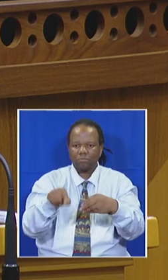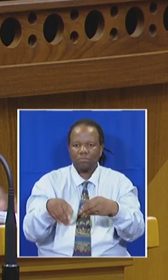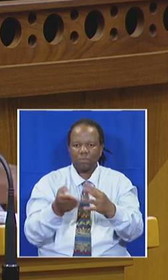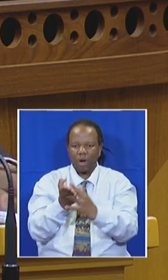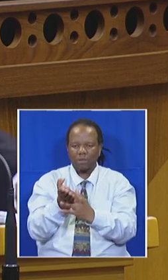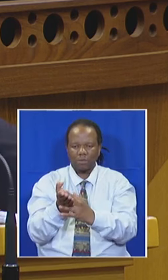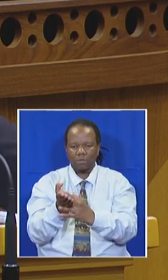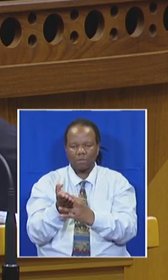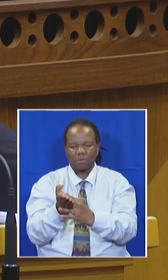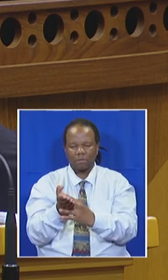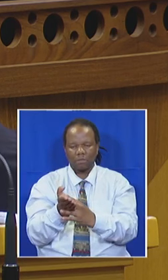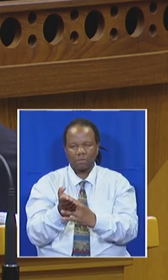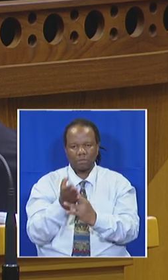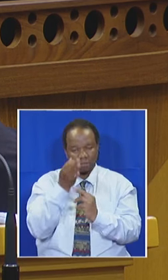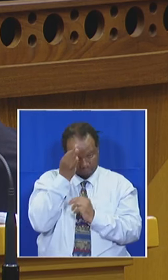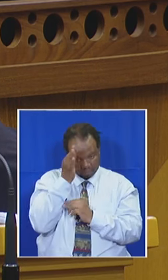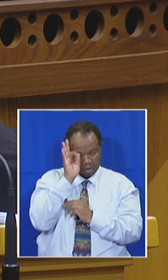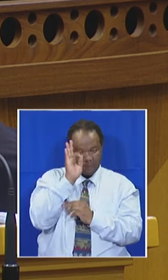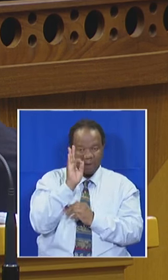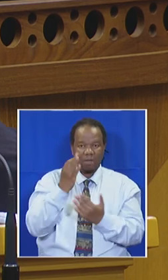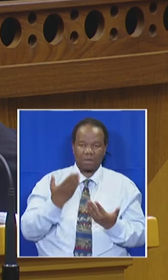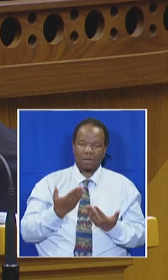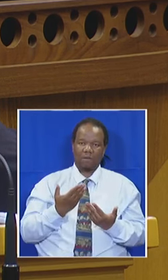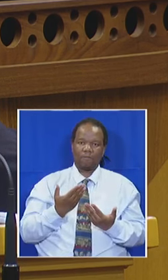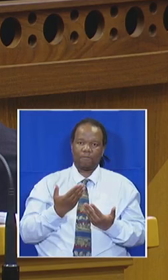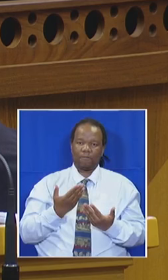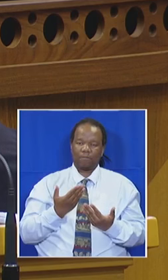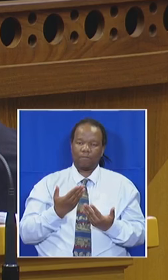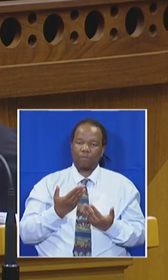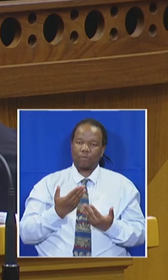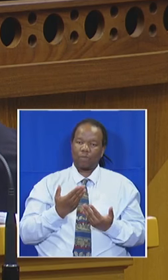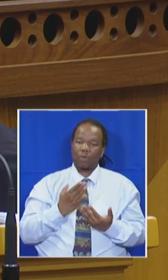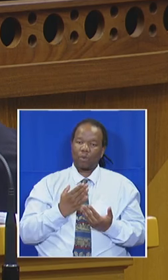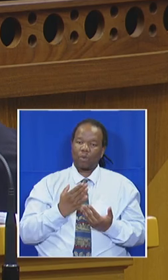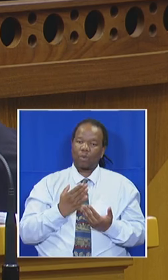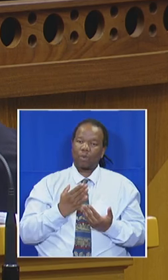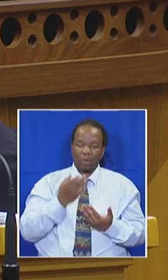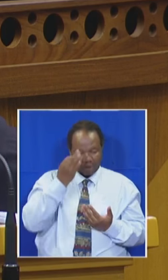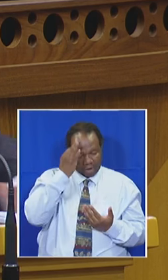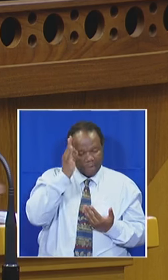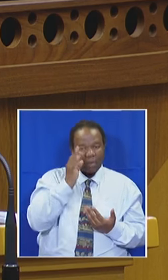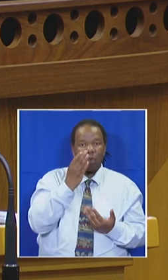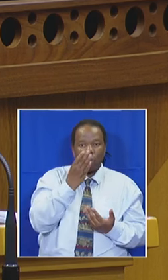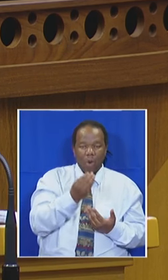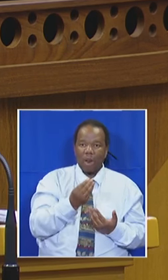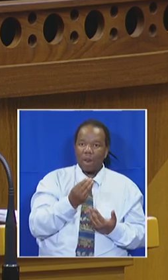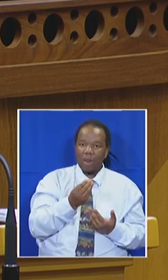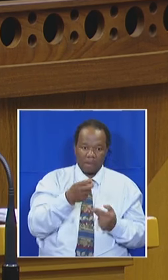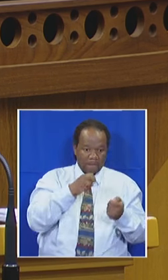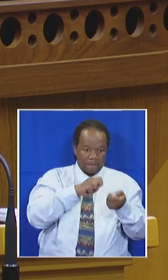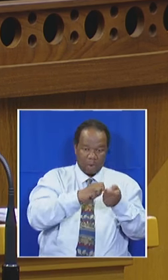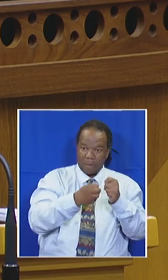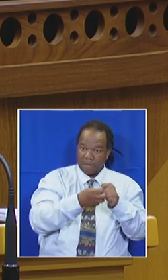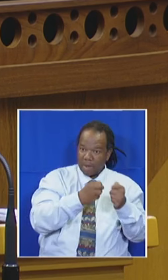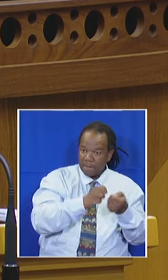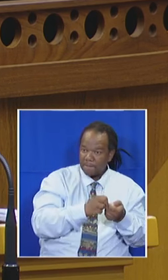Government will intensify efforts to deal with challenges facing the higher education and